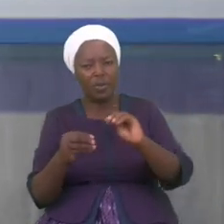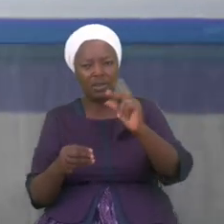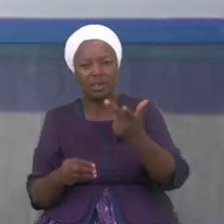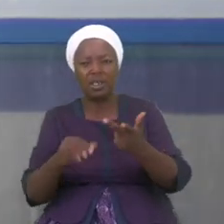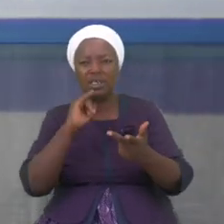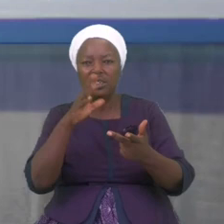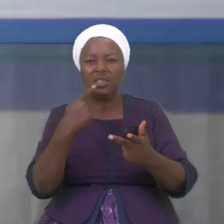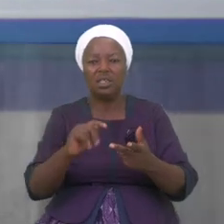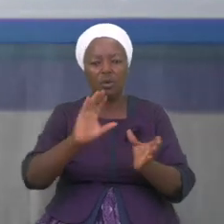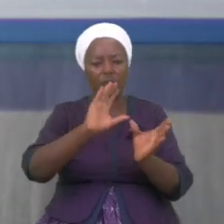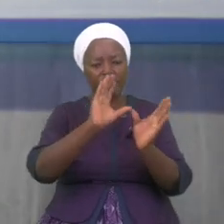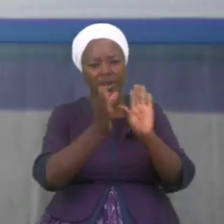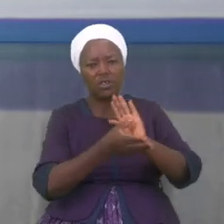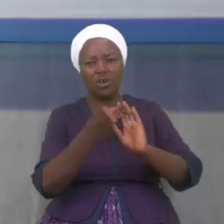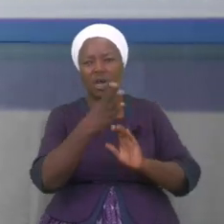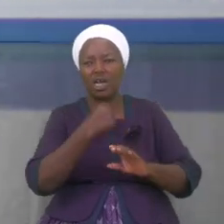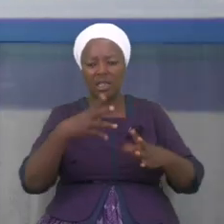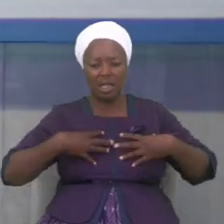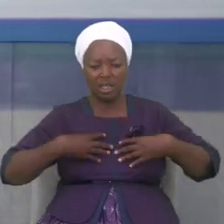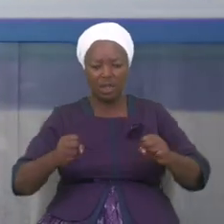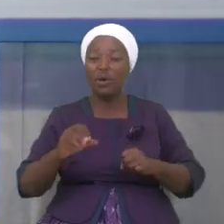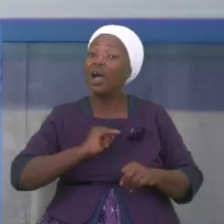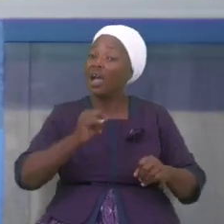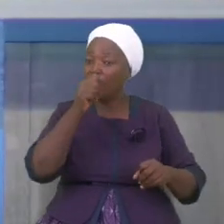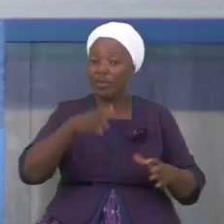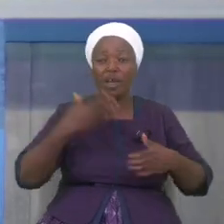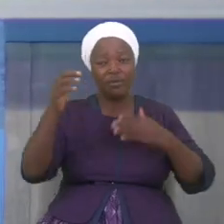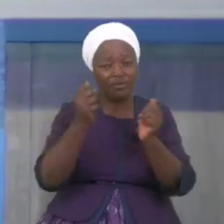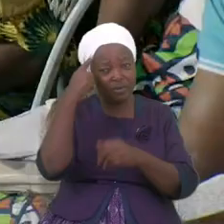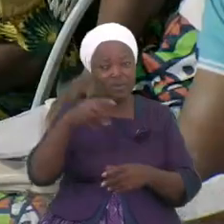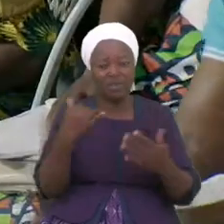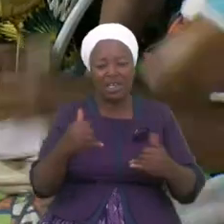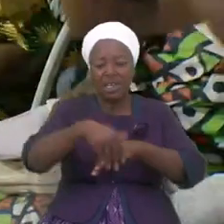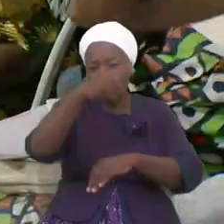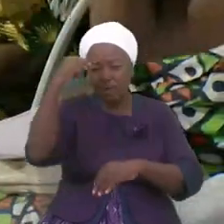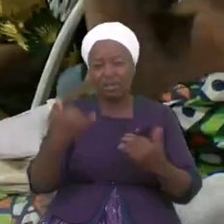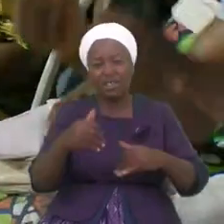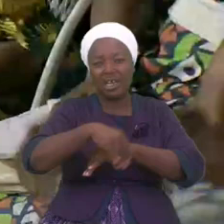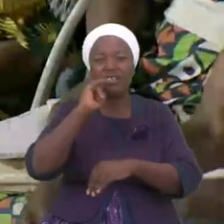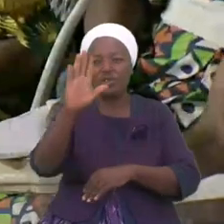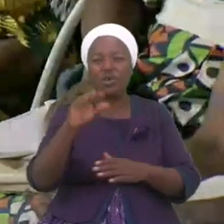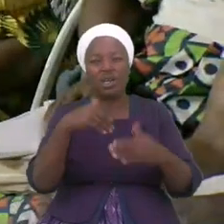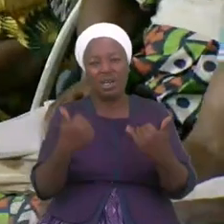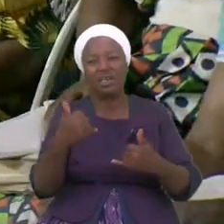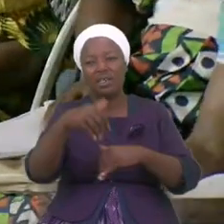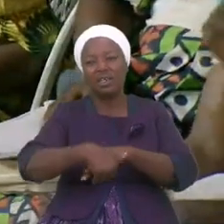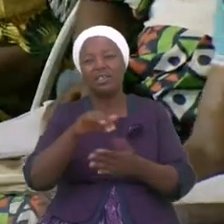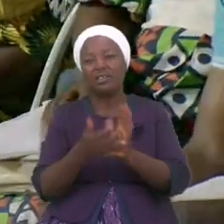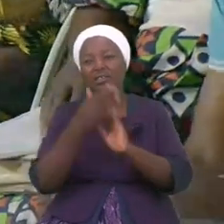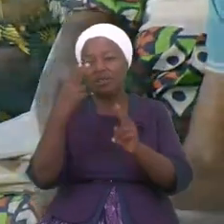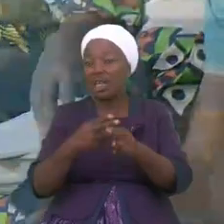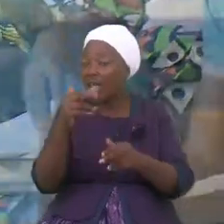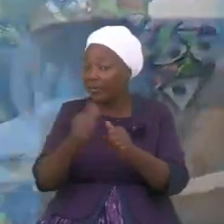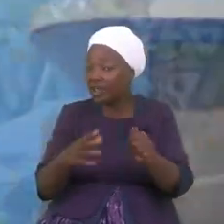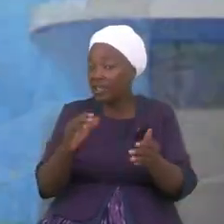the conversion and the cure. I rejoice with you tonight is your night. Everything that